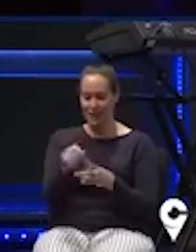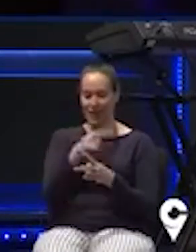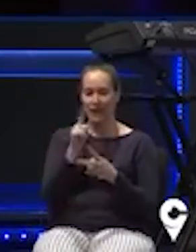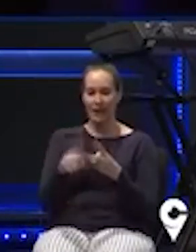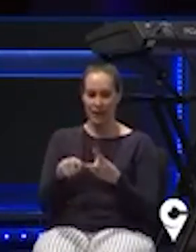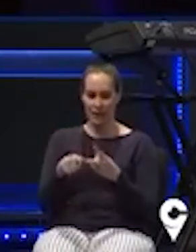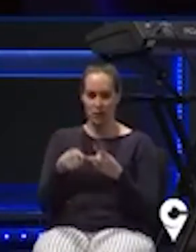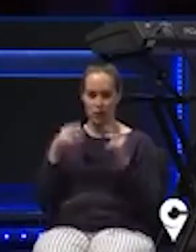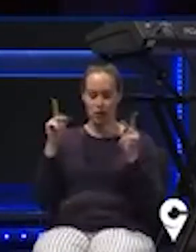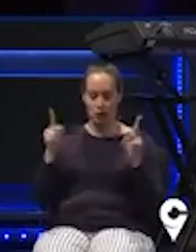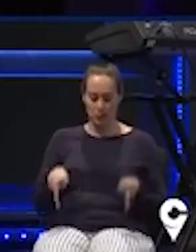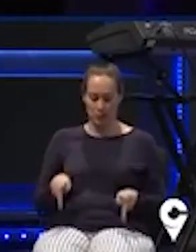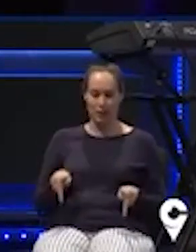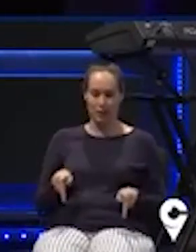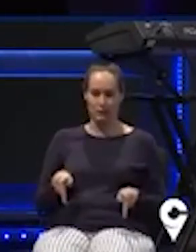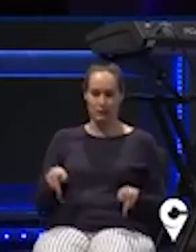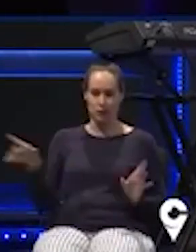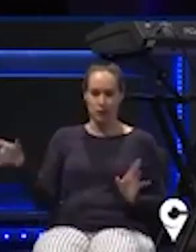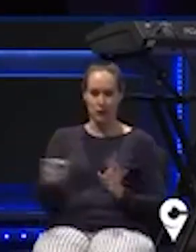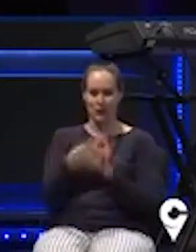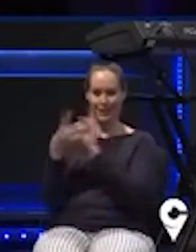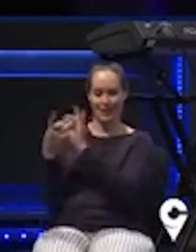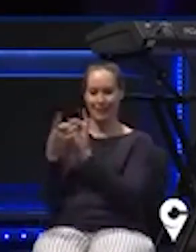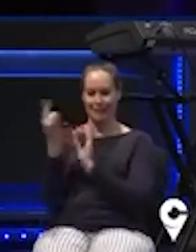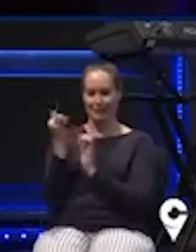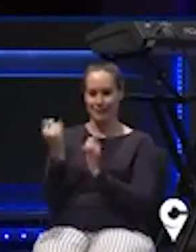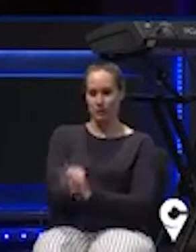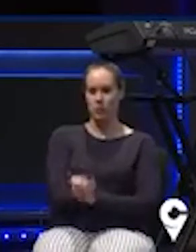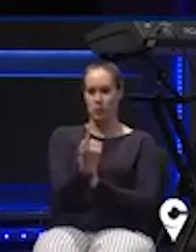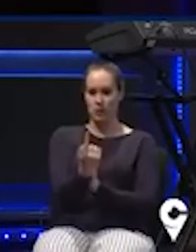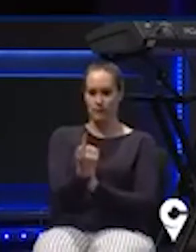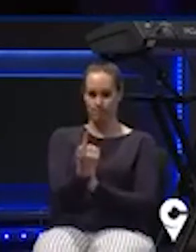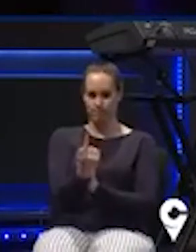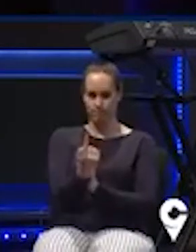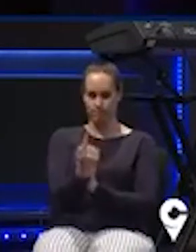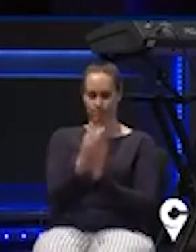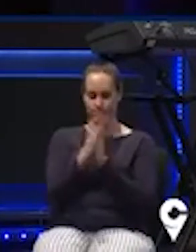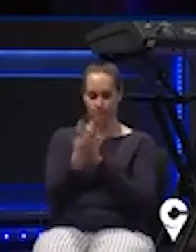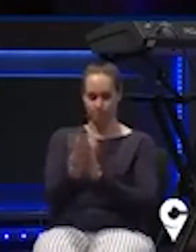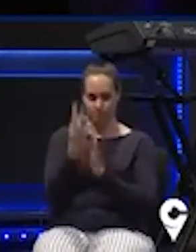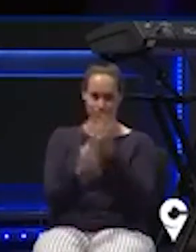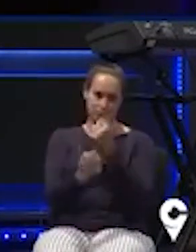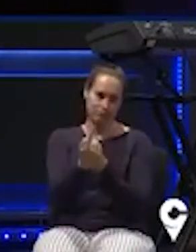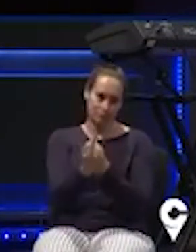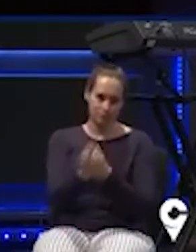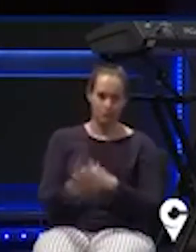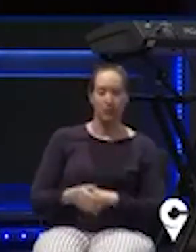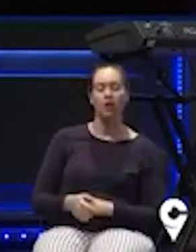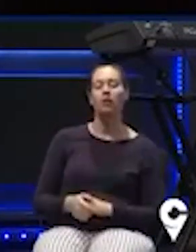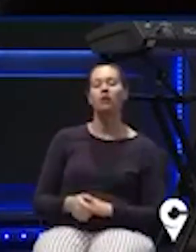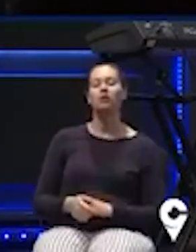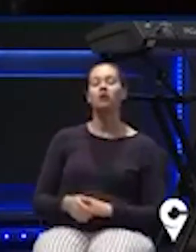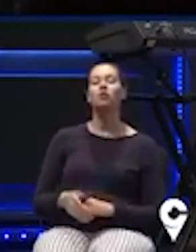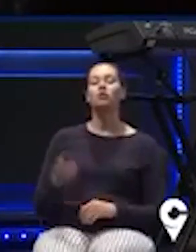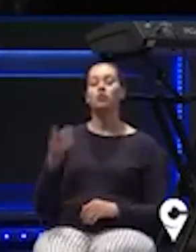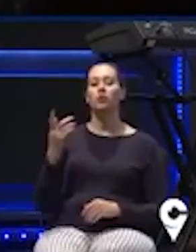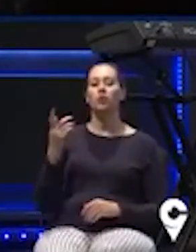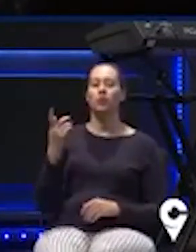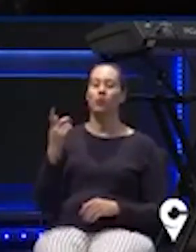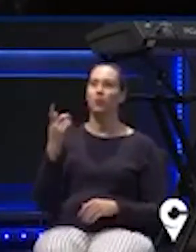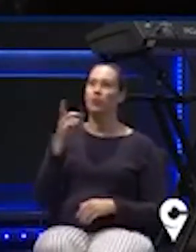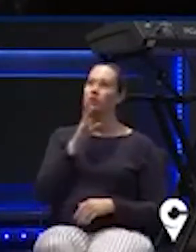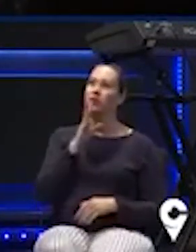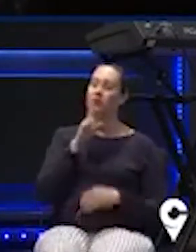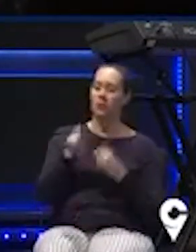that's because it is. We are talking about the inner nature and personality of the Son of God, and the Son of God leaving heaven